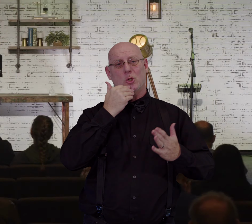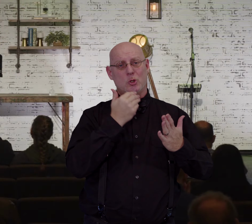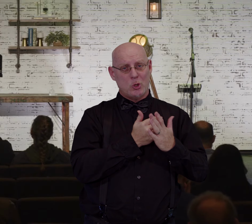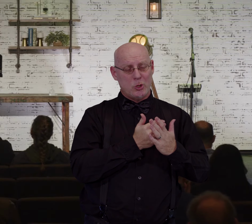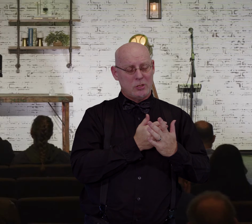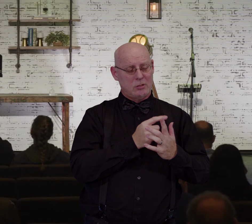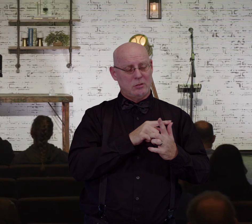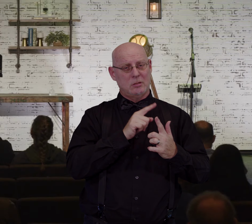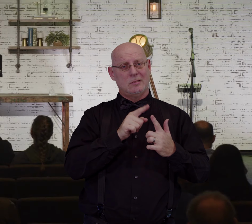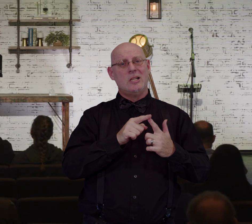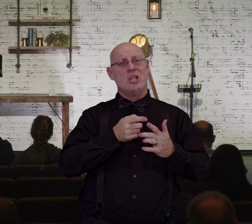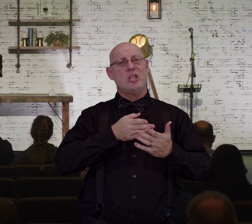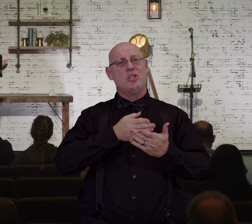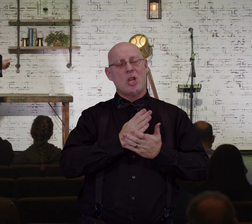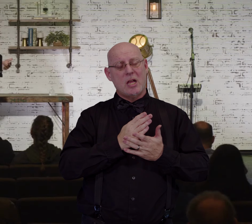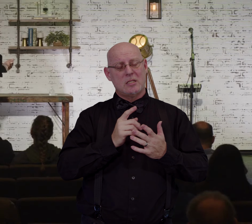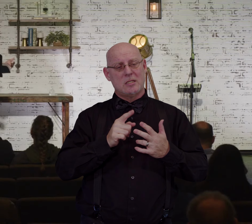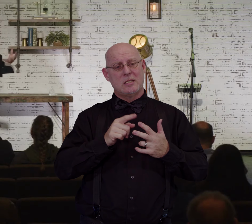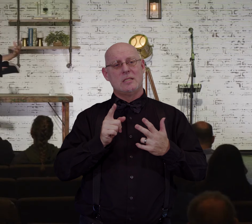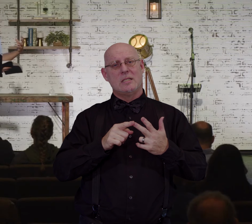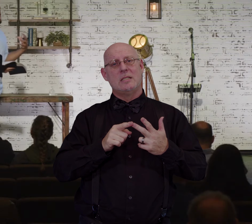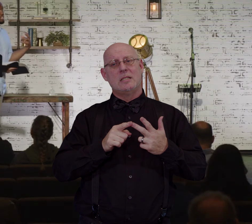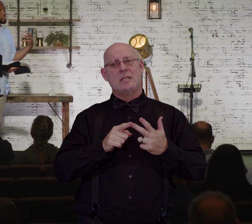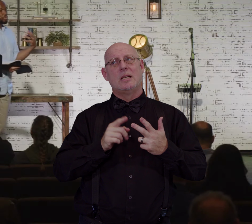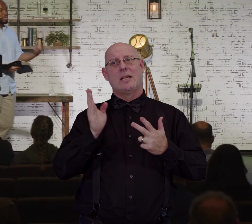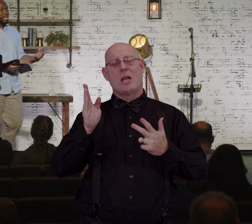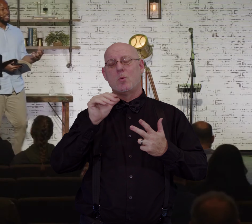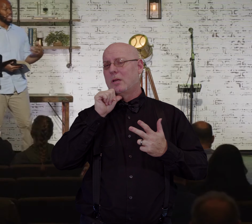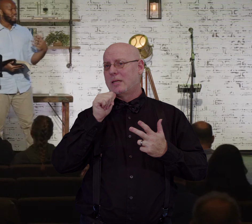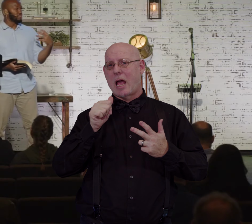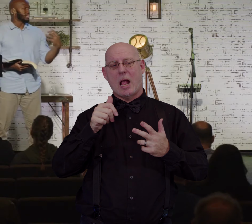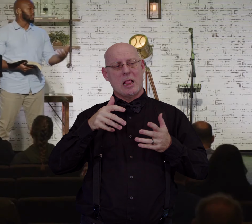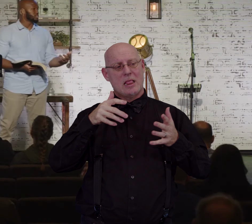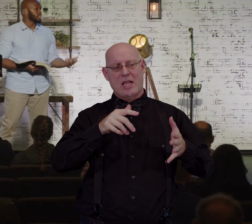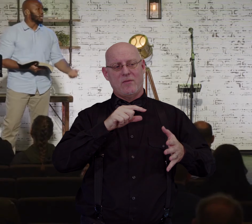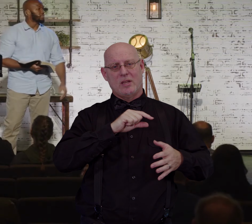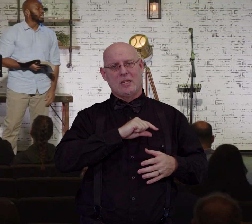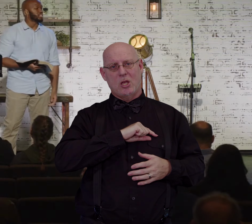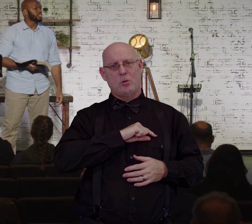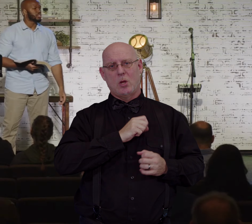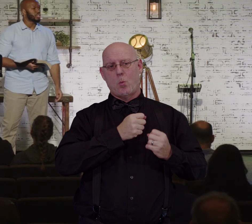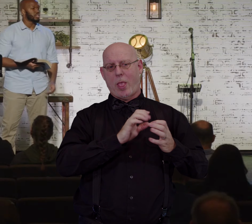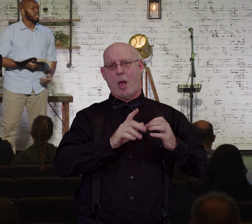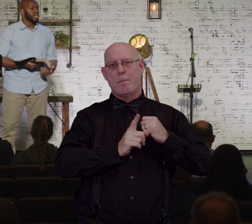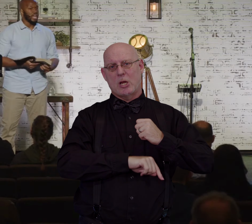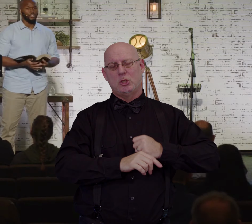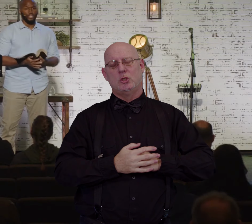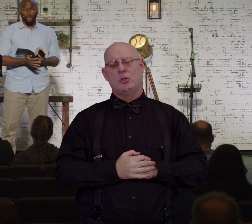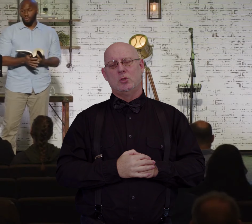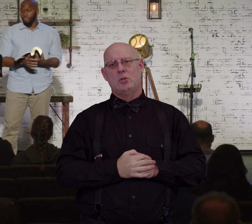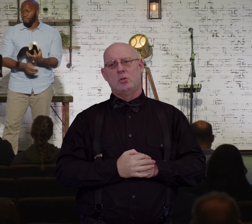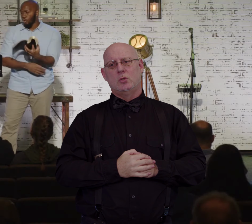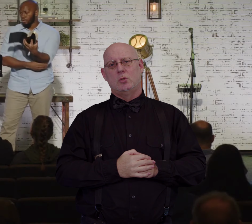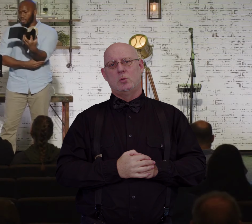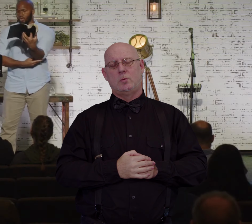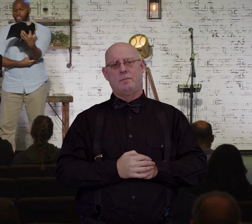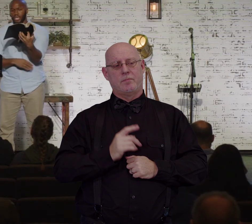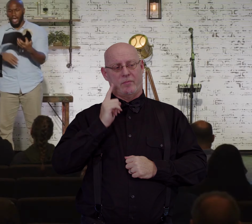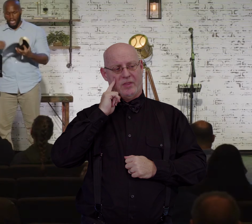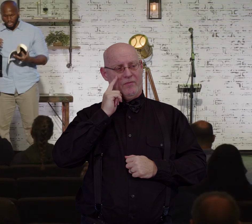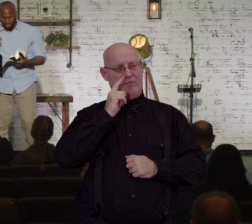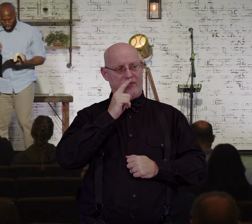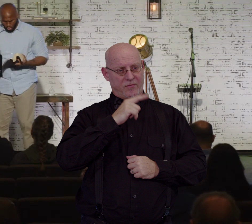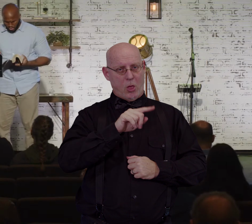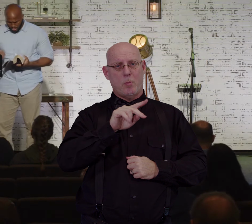good and that he is just and that he will not leave the guilty unpunished. And so for